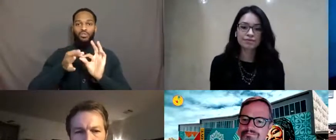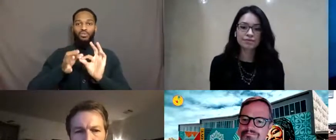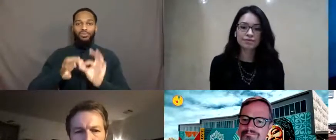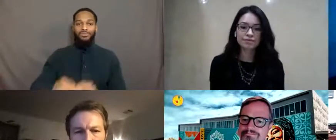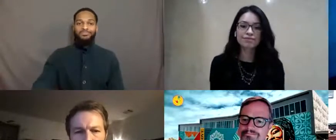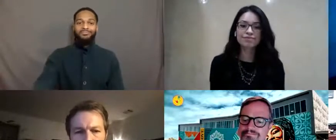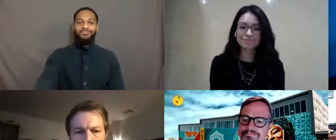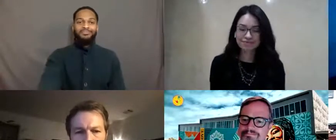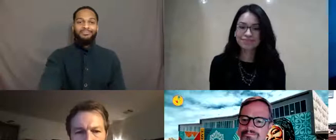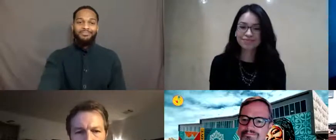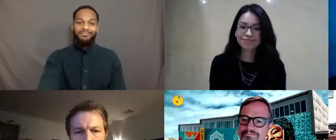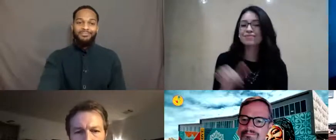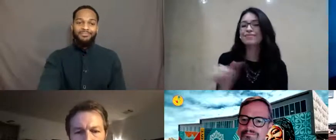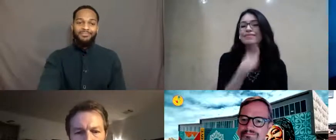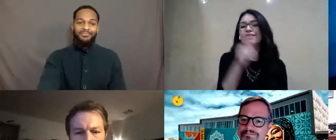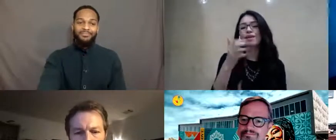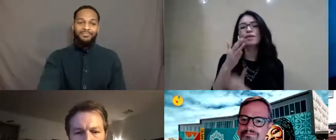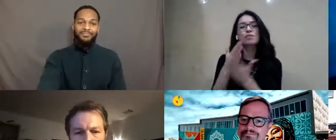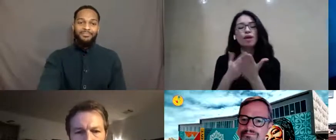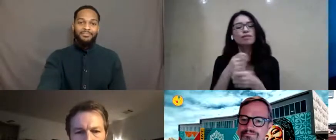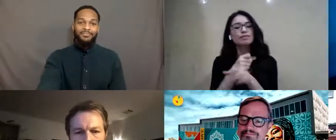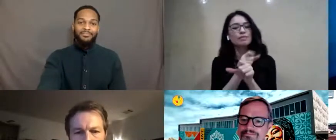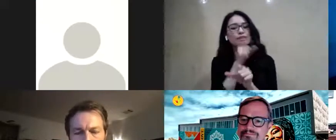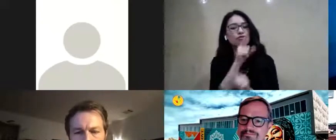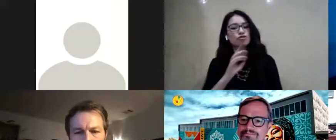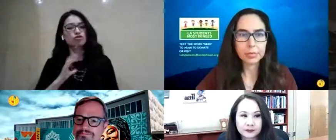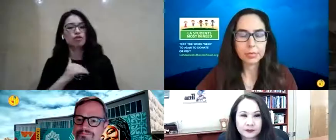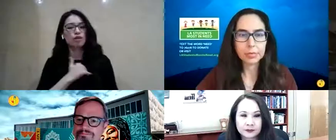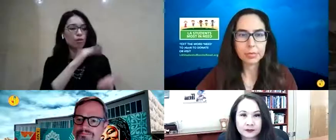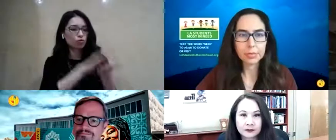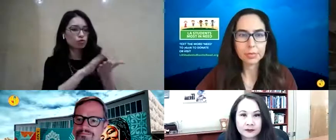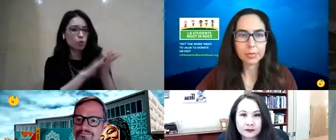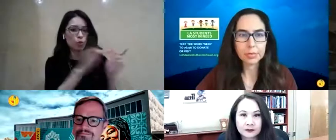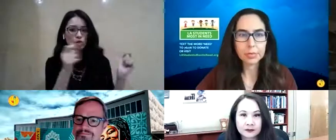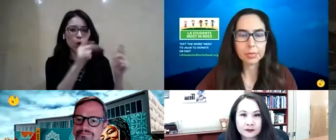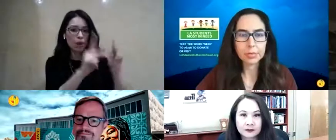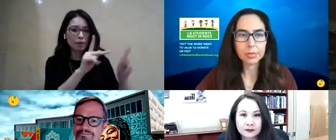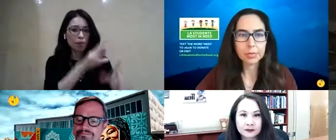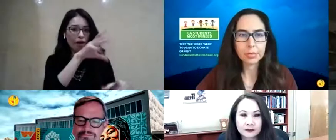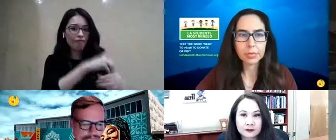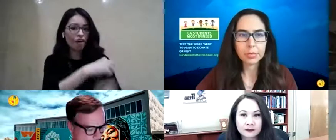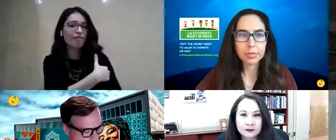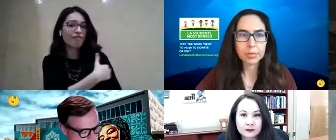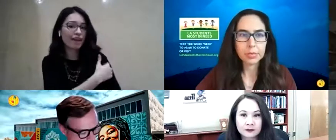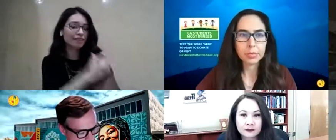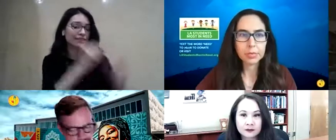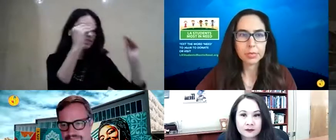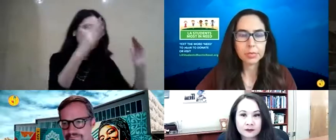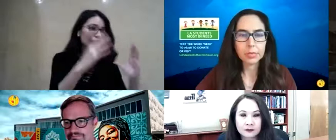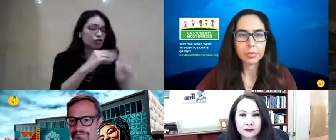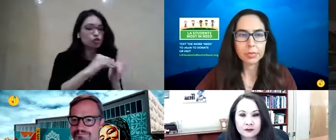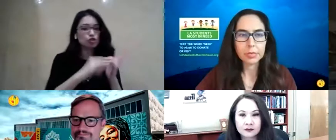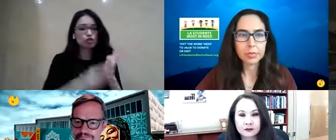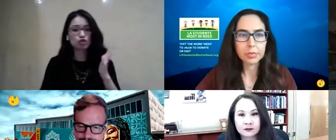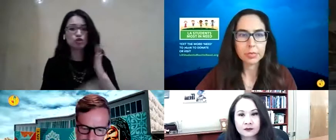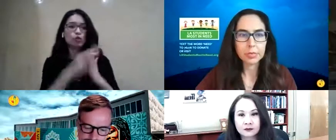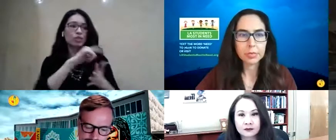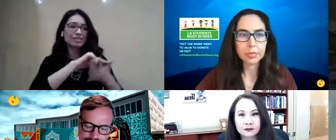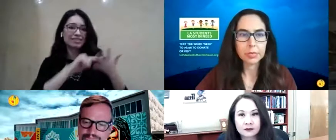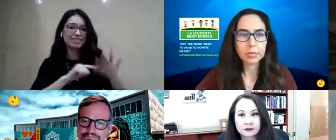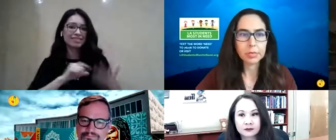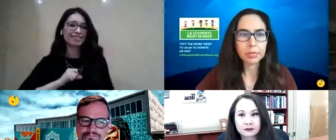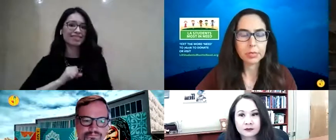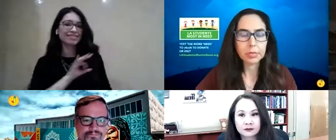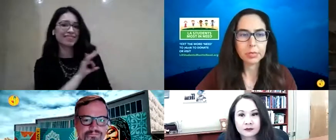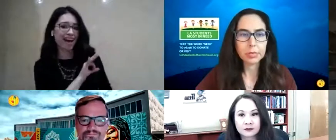schools are vaccinated to make sure that we've got every teacher in every classroom supporting the students and their needs. And we've talked a little bit about the mental health support and other needs that will